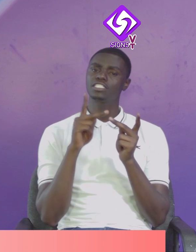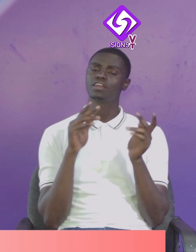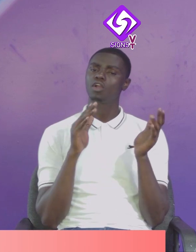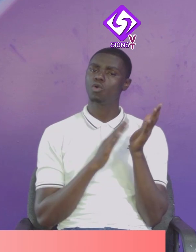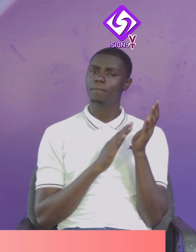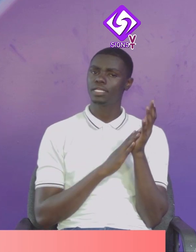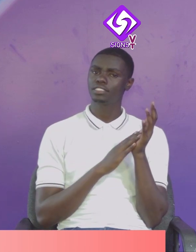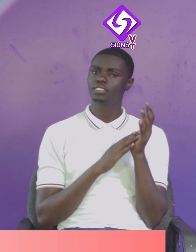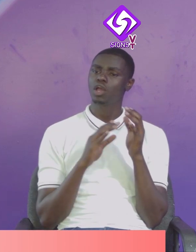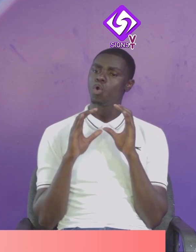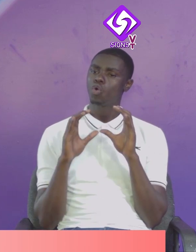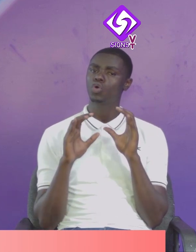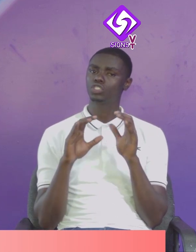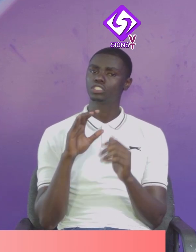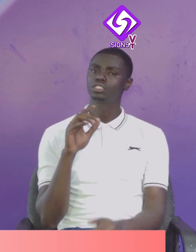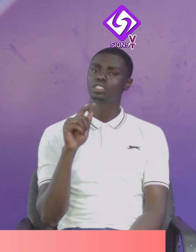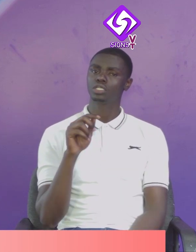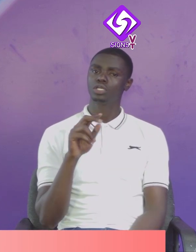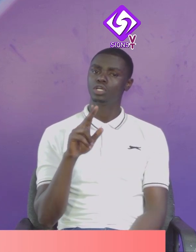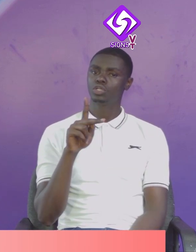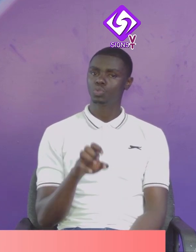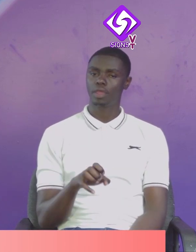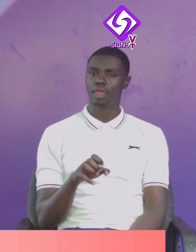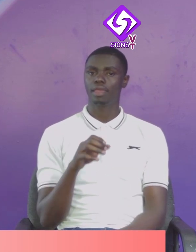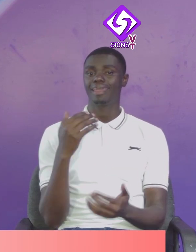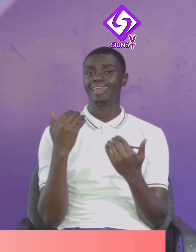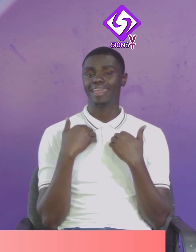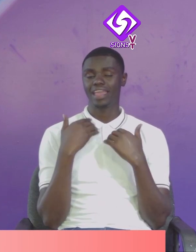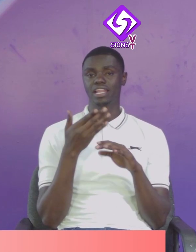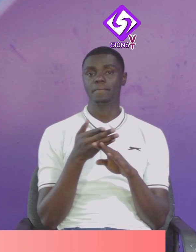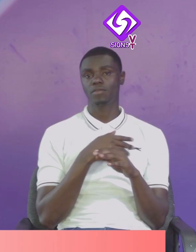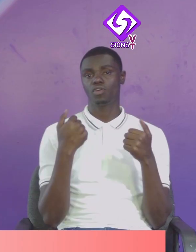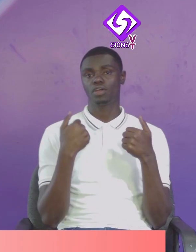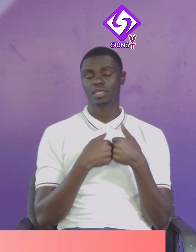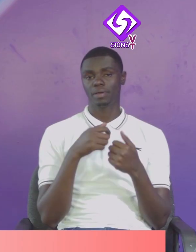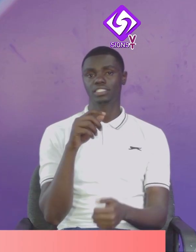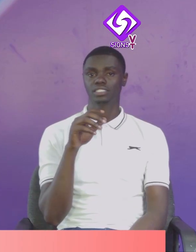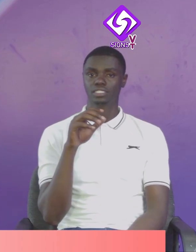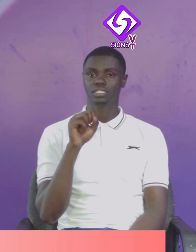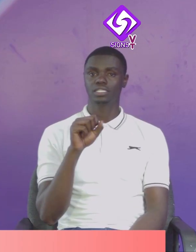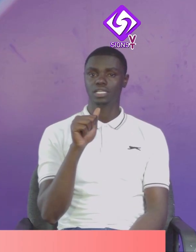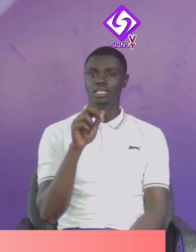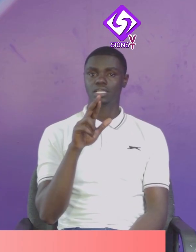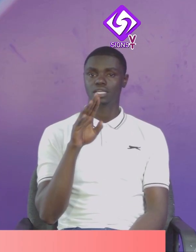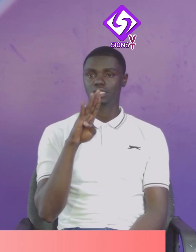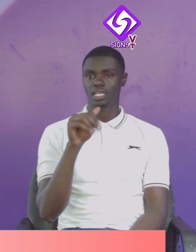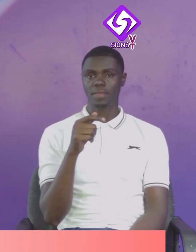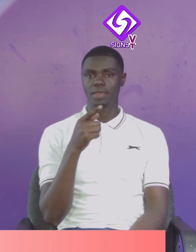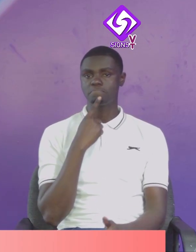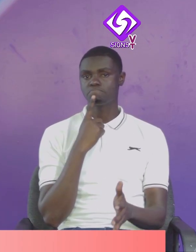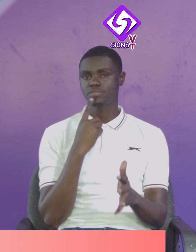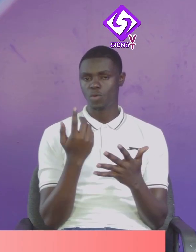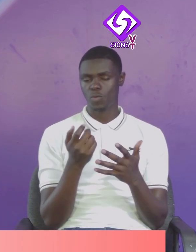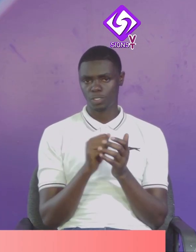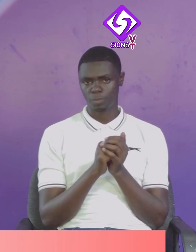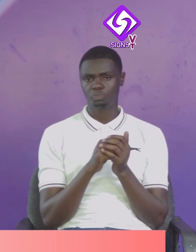that coach Thomas Tuchel made ahead of the game against Serbia, and this was quite evident, where he mentioned that